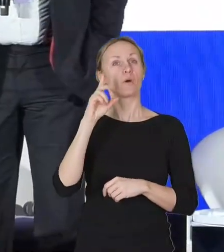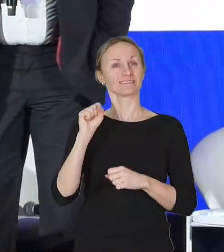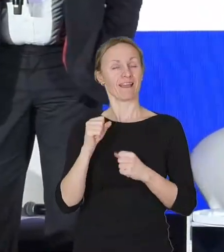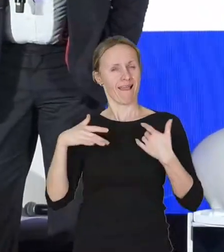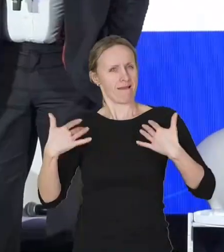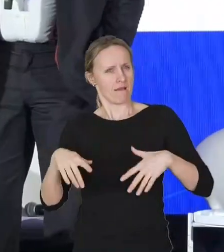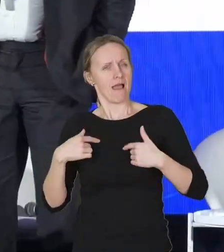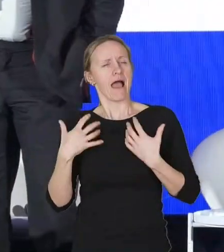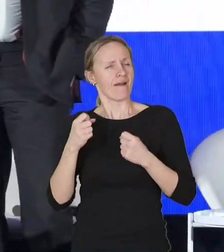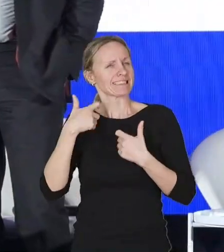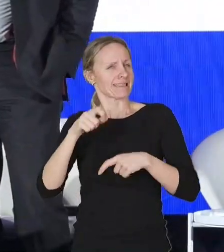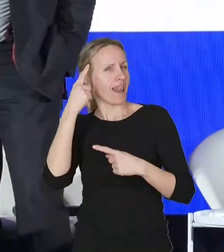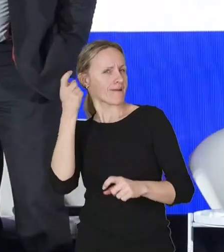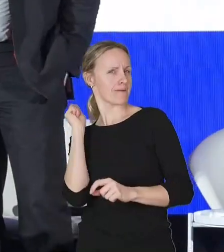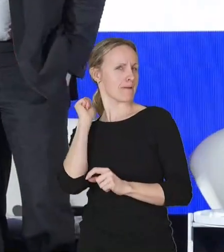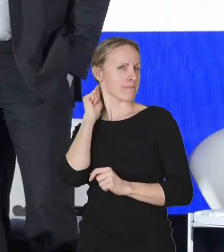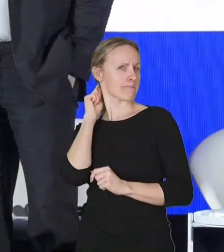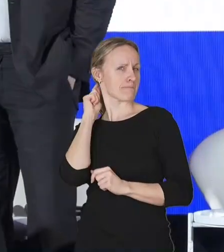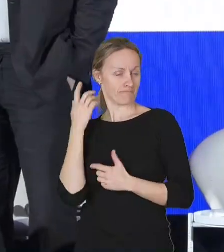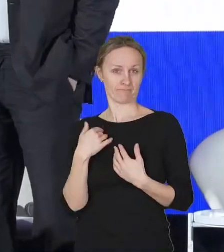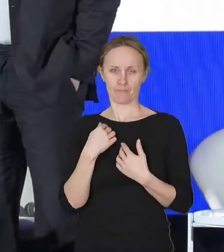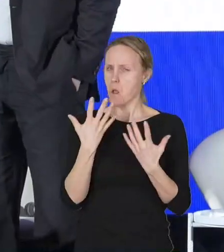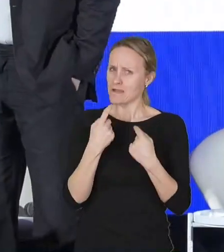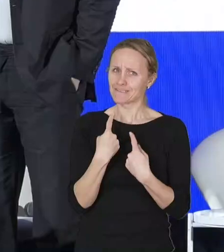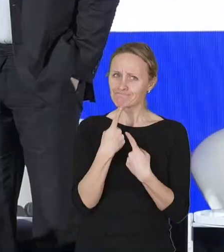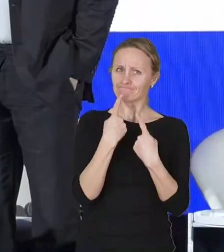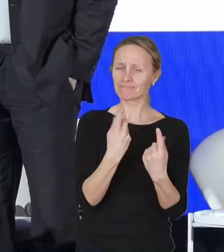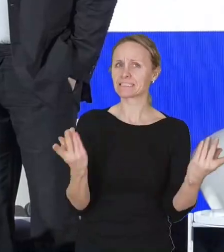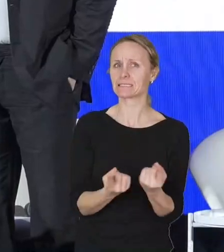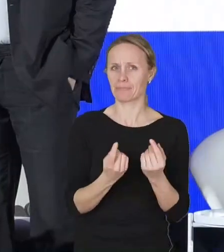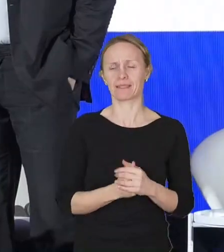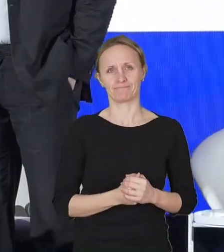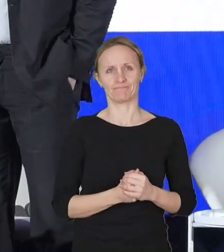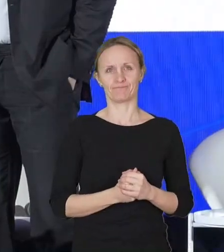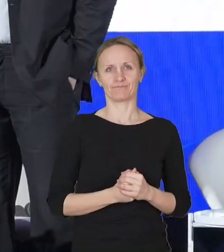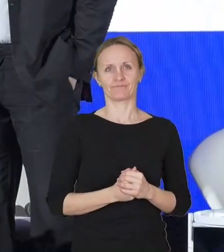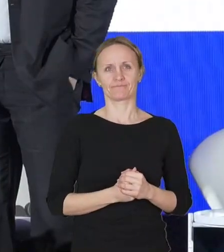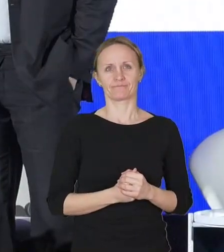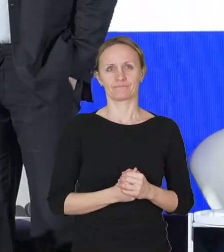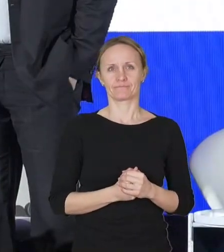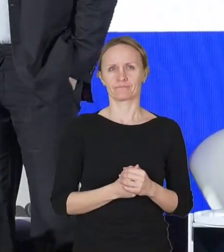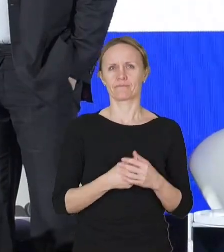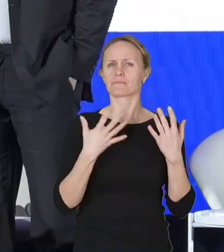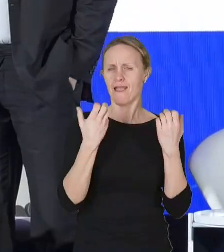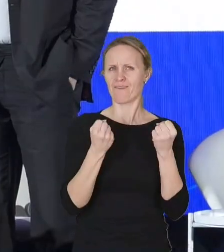more, obviously there is a lot of positive results. As I mentioned, the cohesion reports